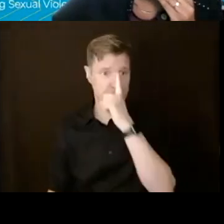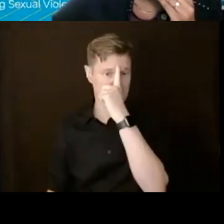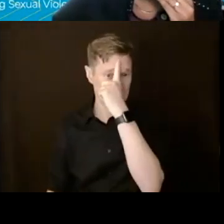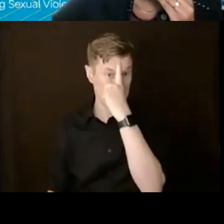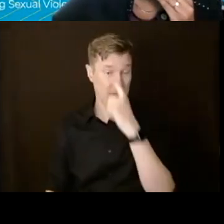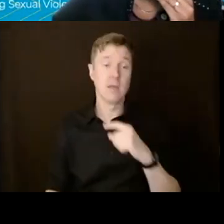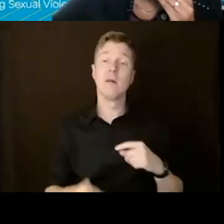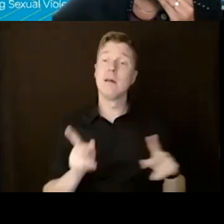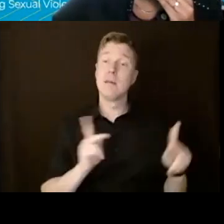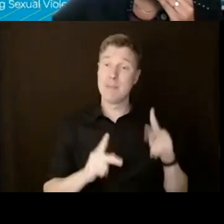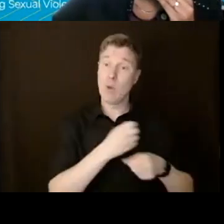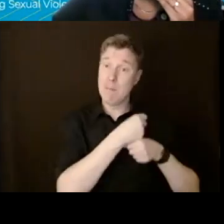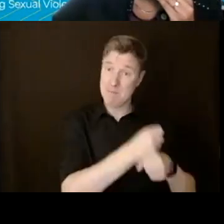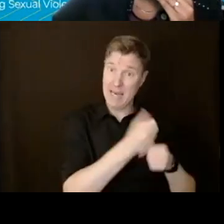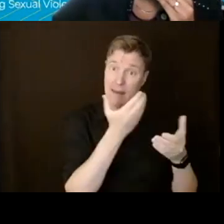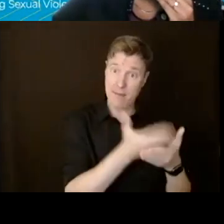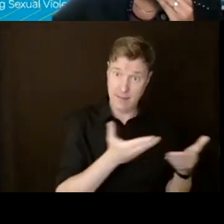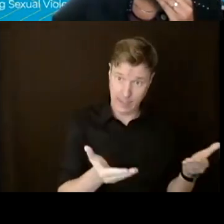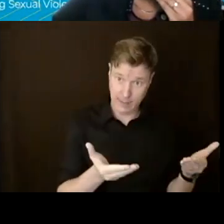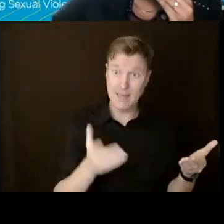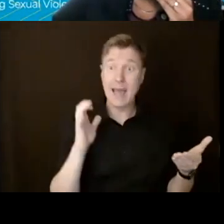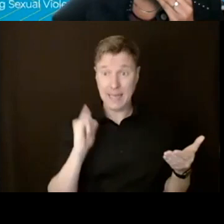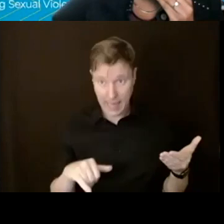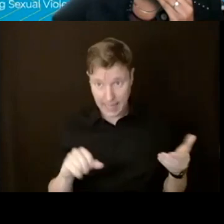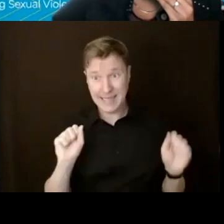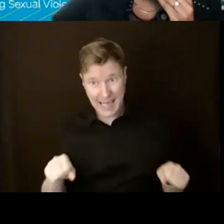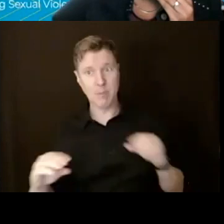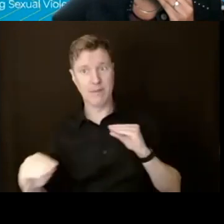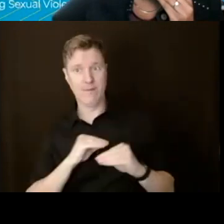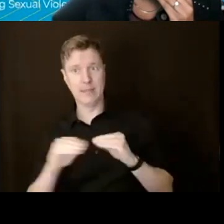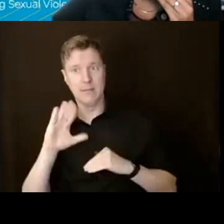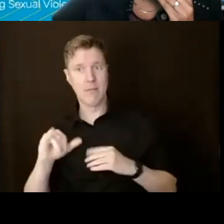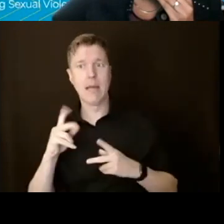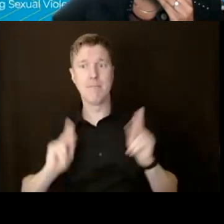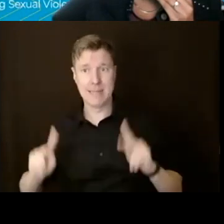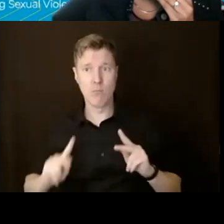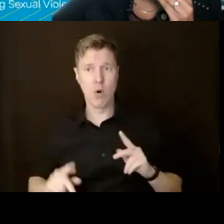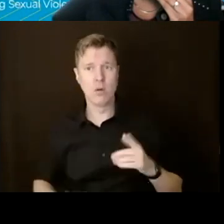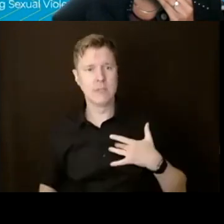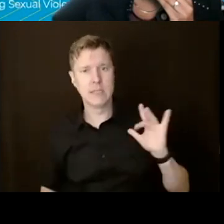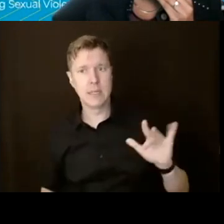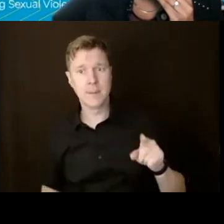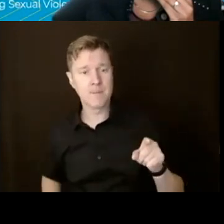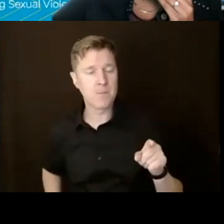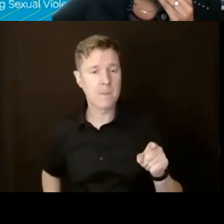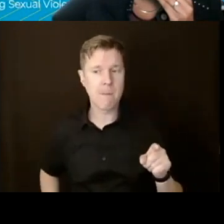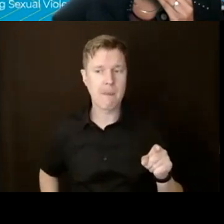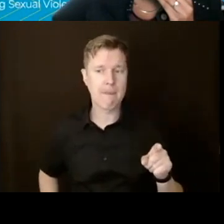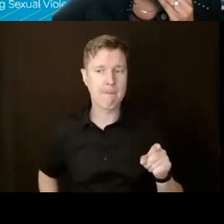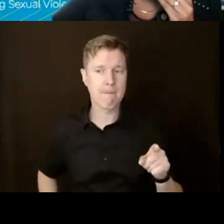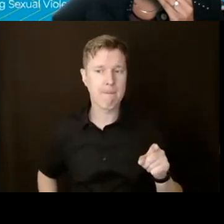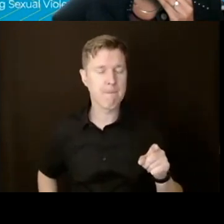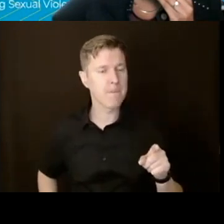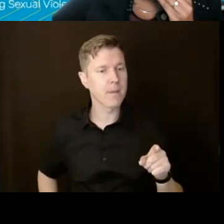fixed. That's how our brains understand things, right? So click that for me, Catherine. All